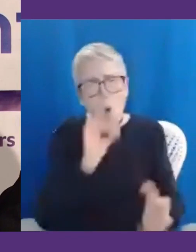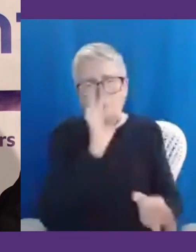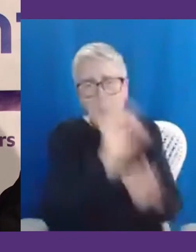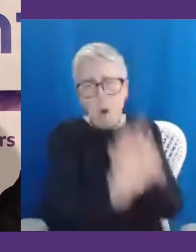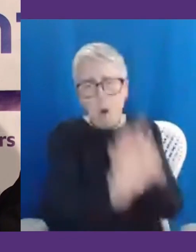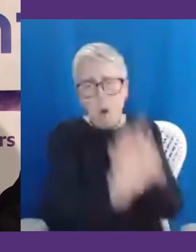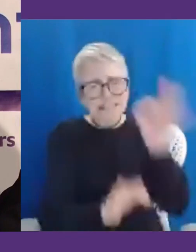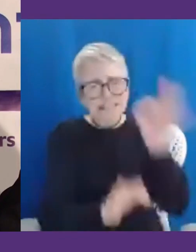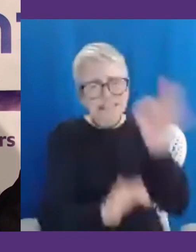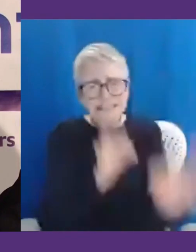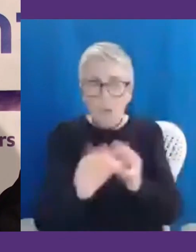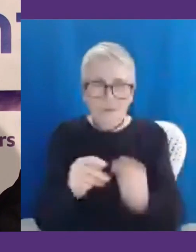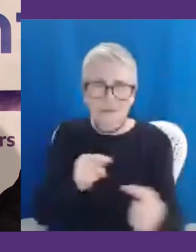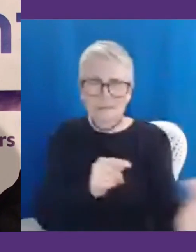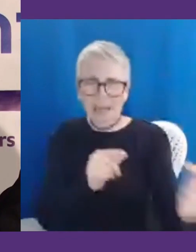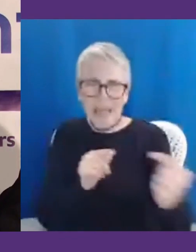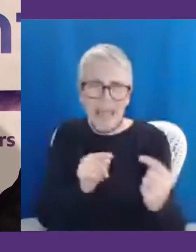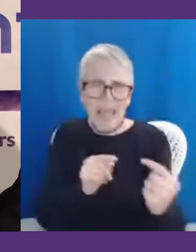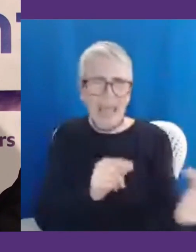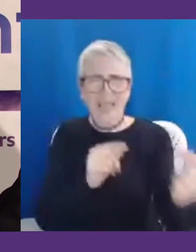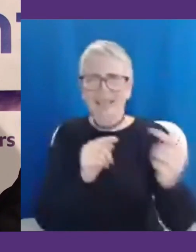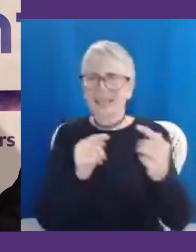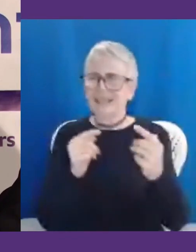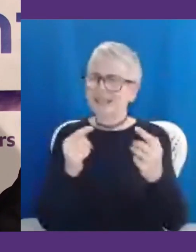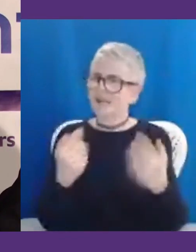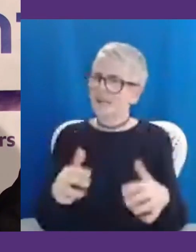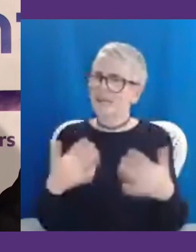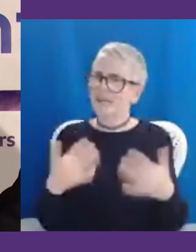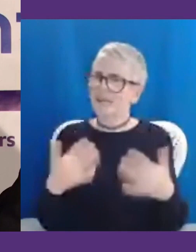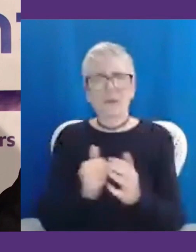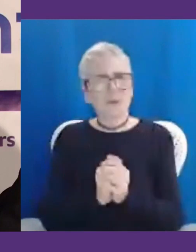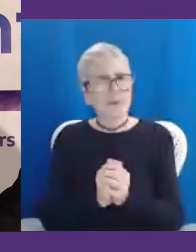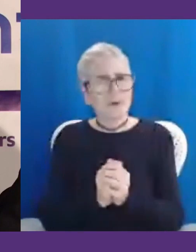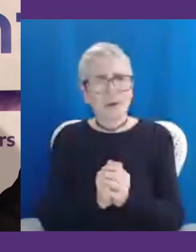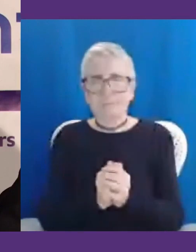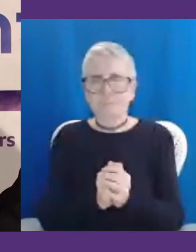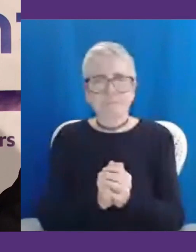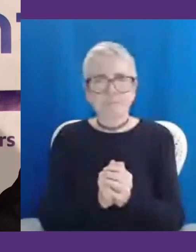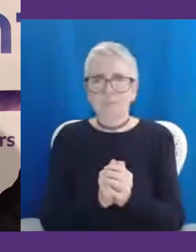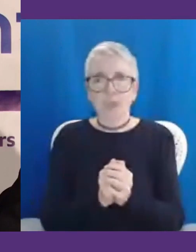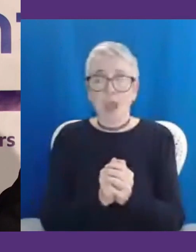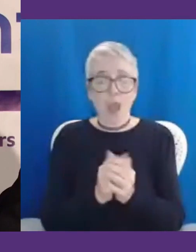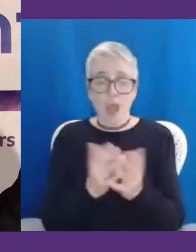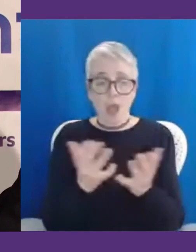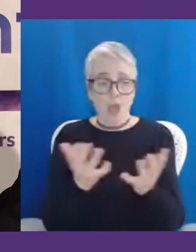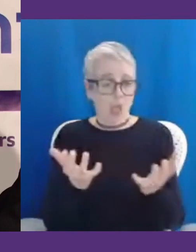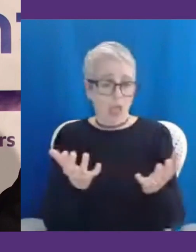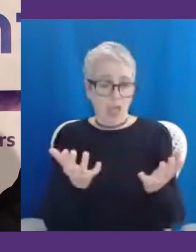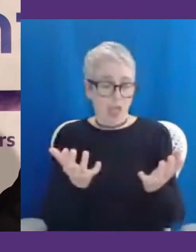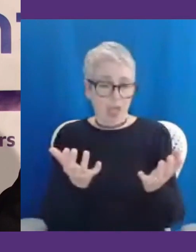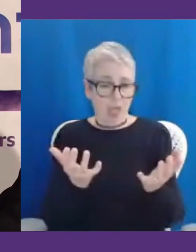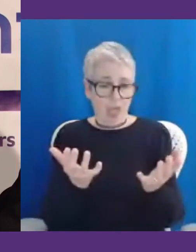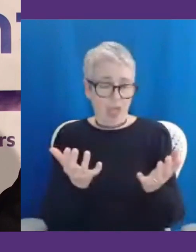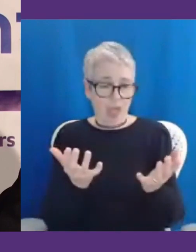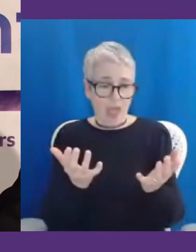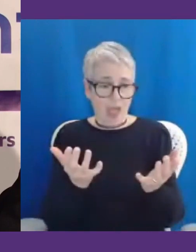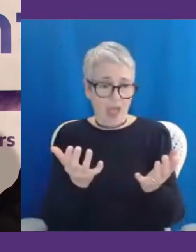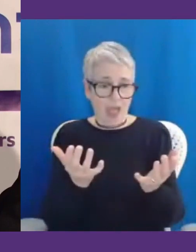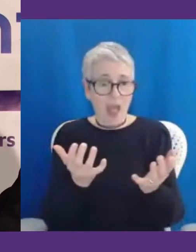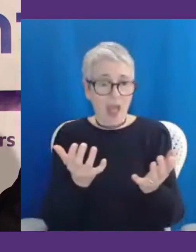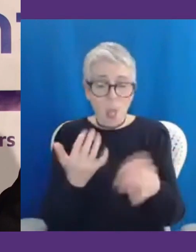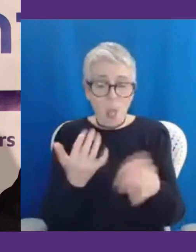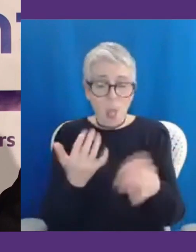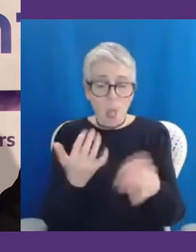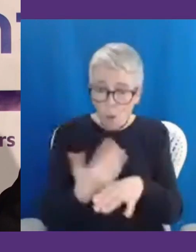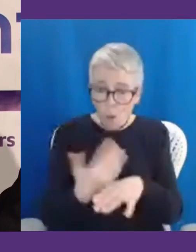it's a piece of work that will change, that will continually change, and it's very